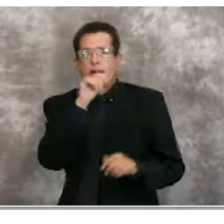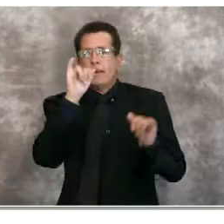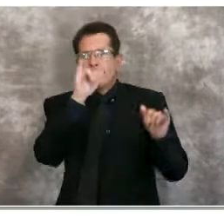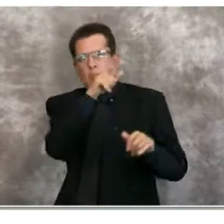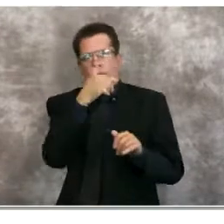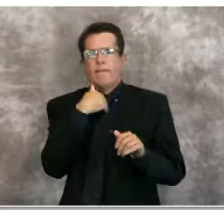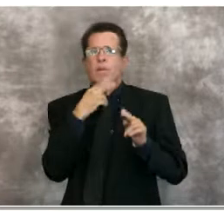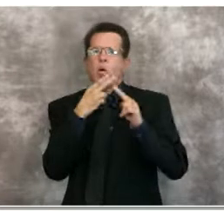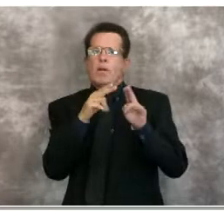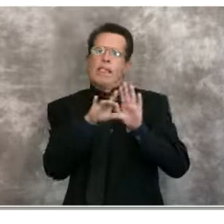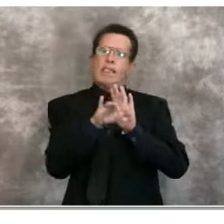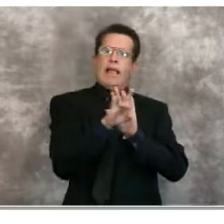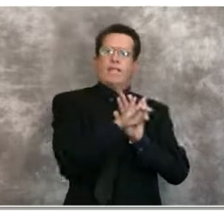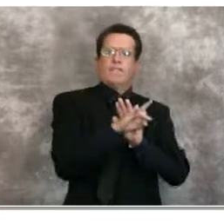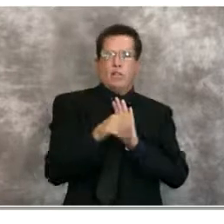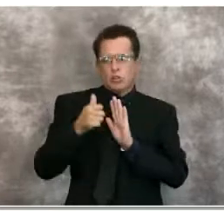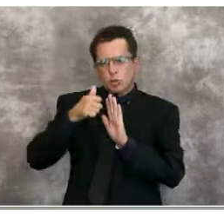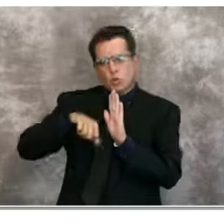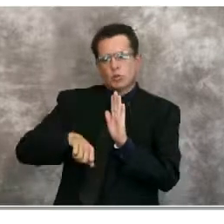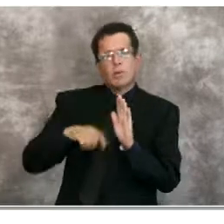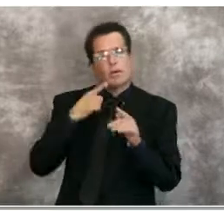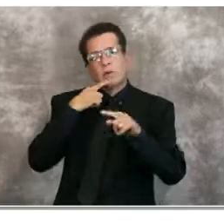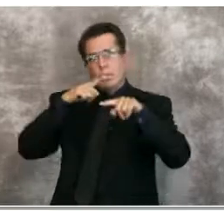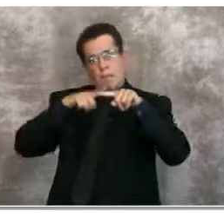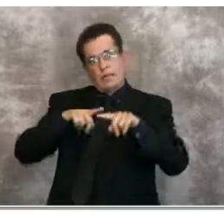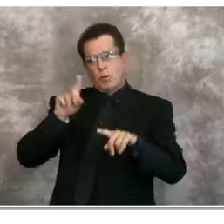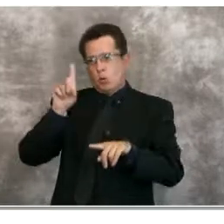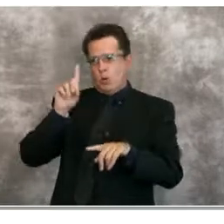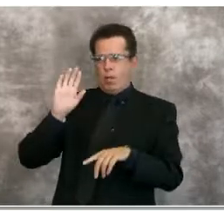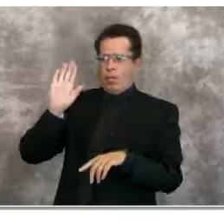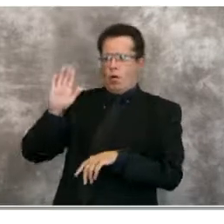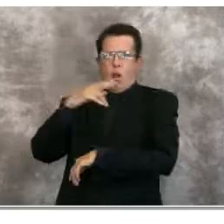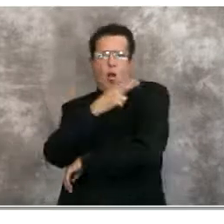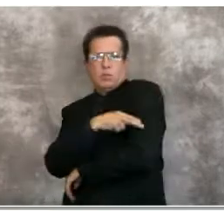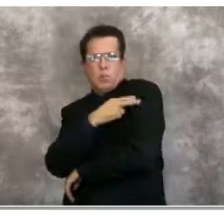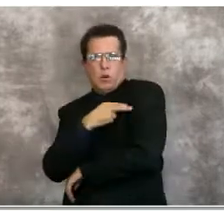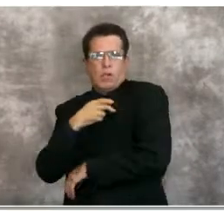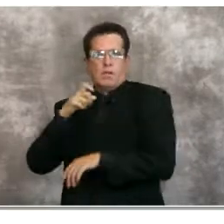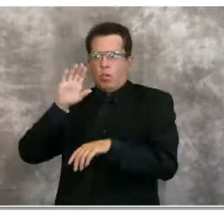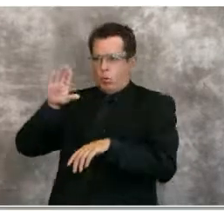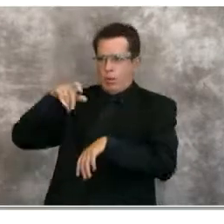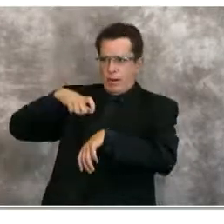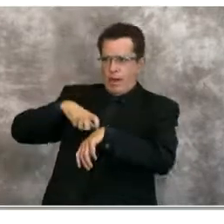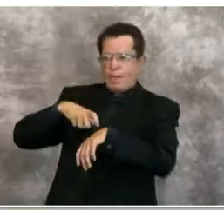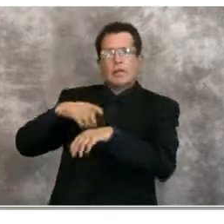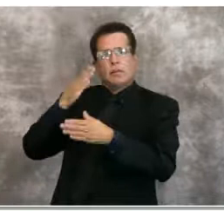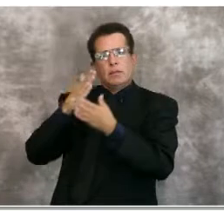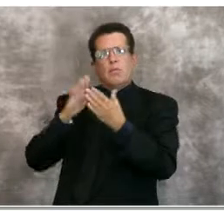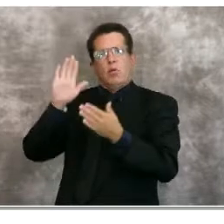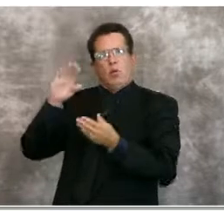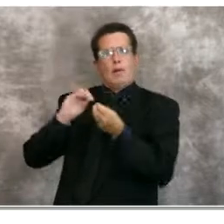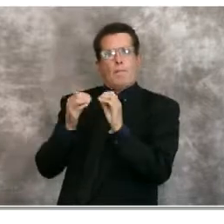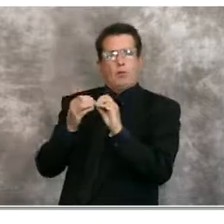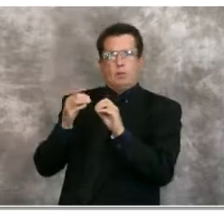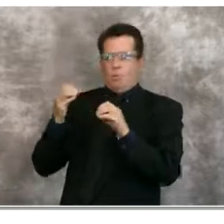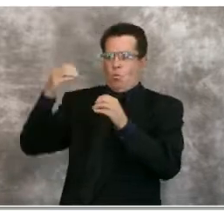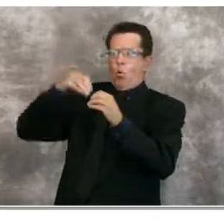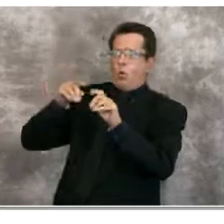procedures, depending on which hospitals or what timing they'll do procedures, you may see increased number of